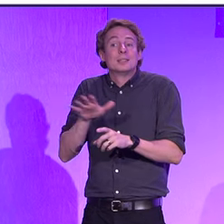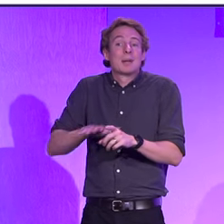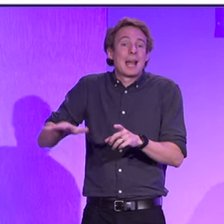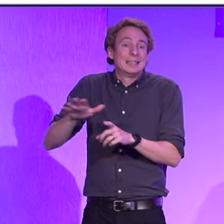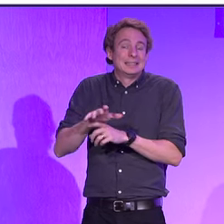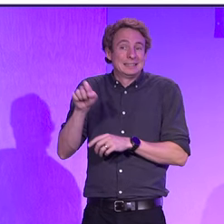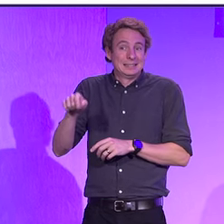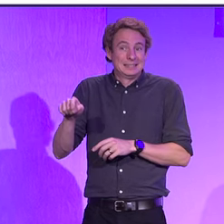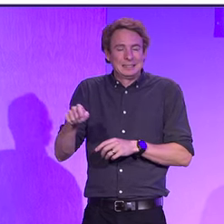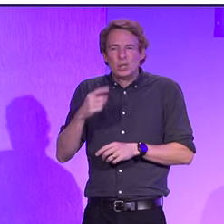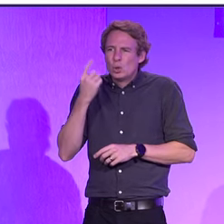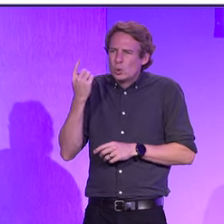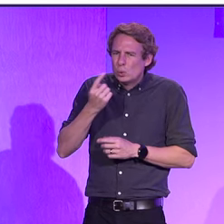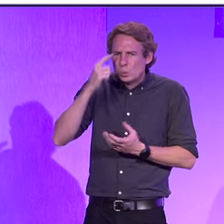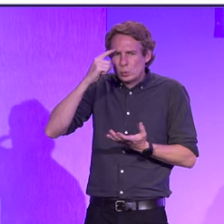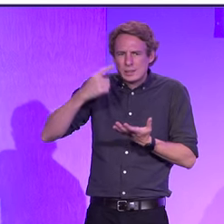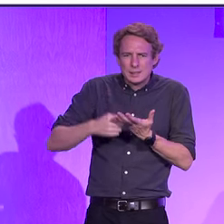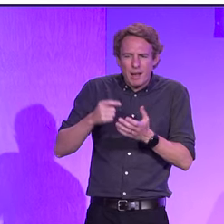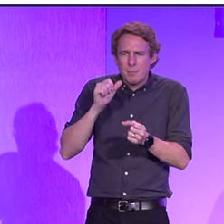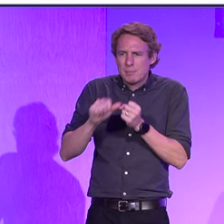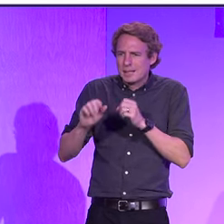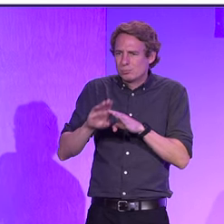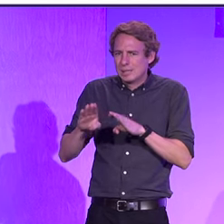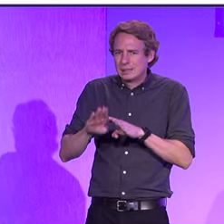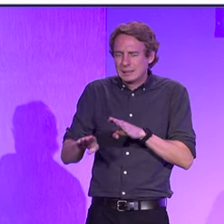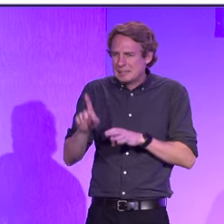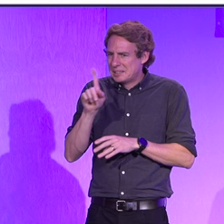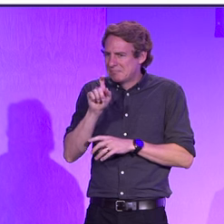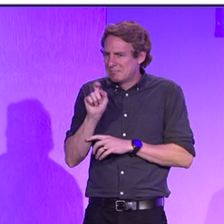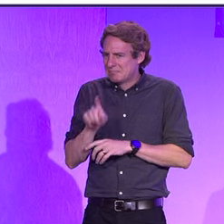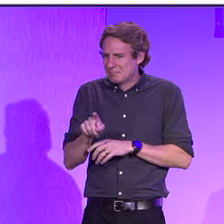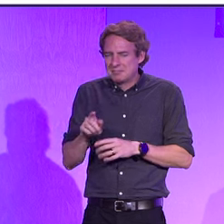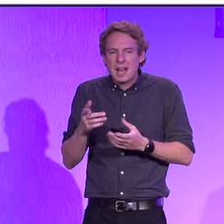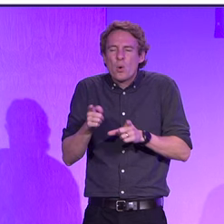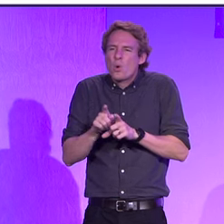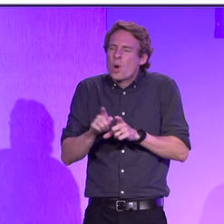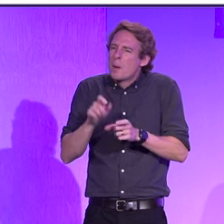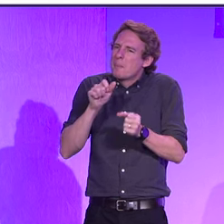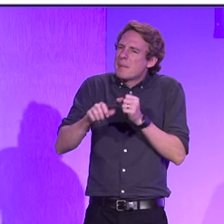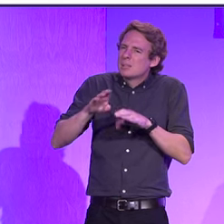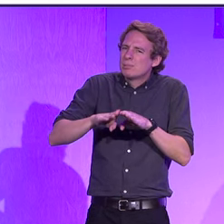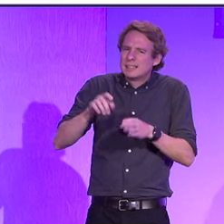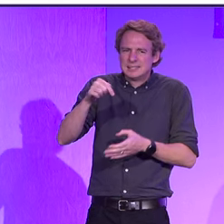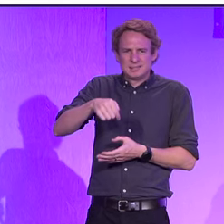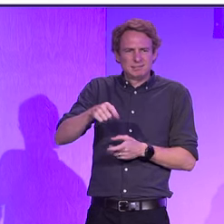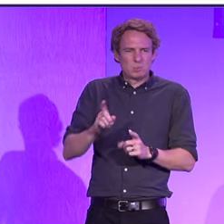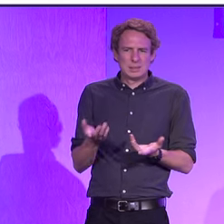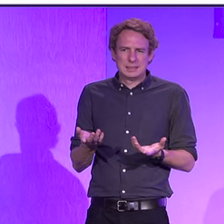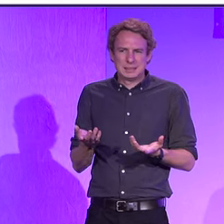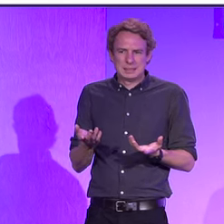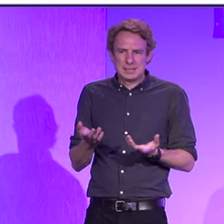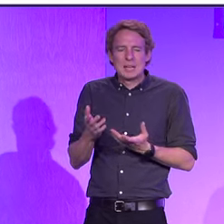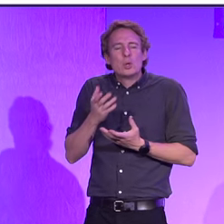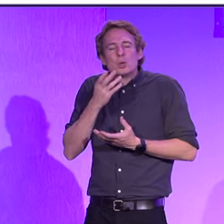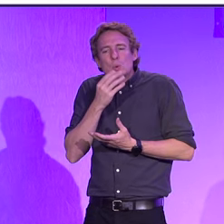was one about like who gets to decide best practices and what are the best practices anyway? And generally, it's the standard or common way